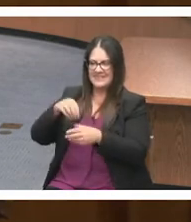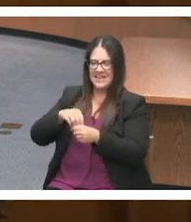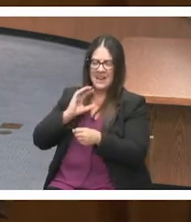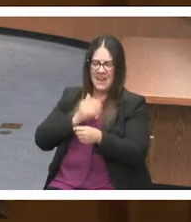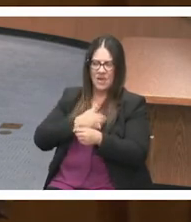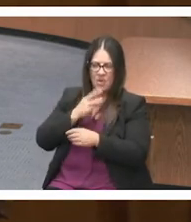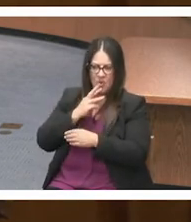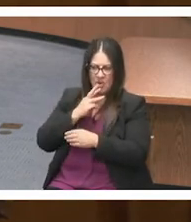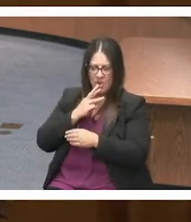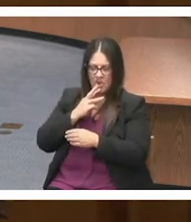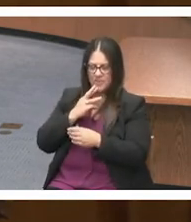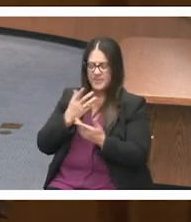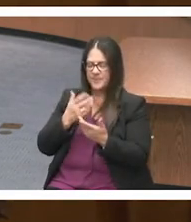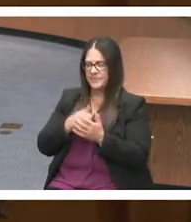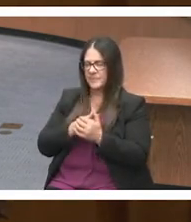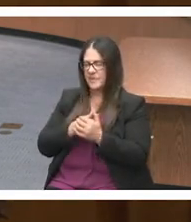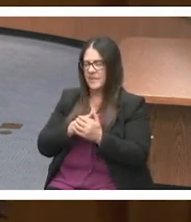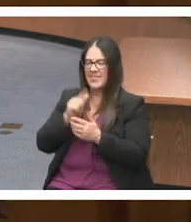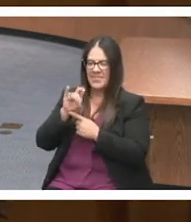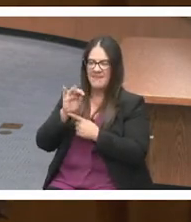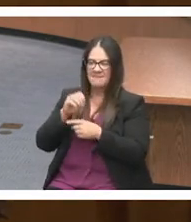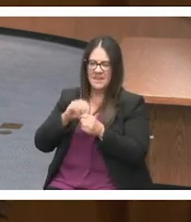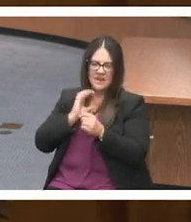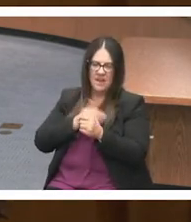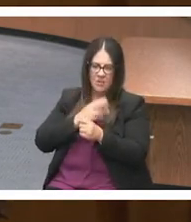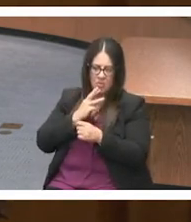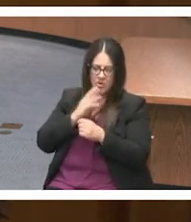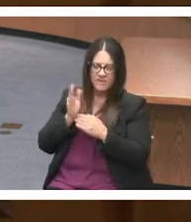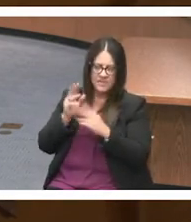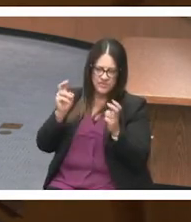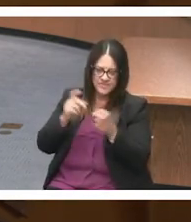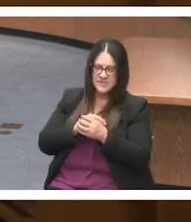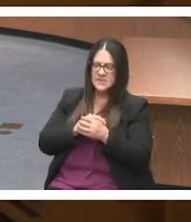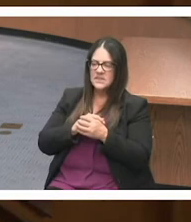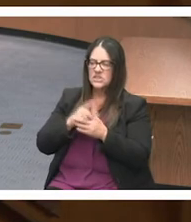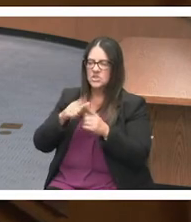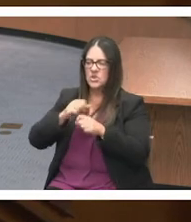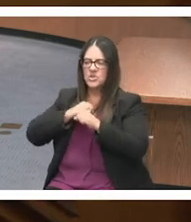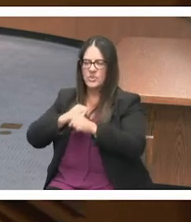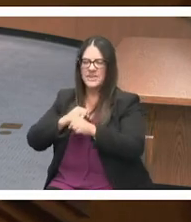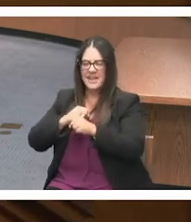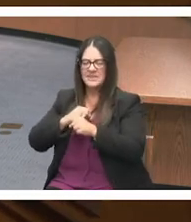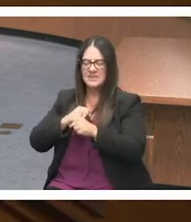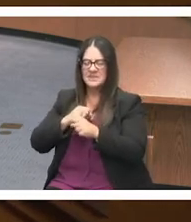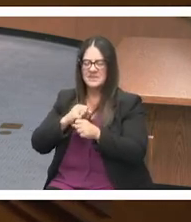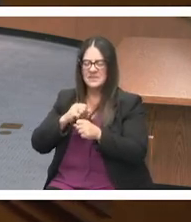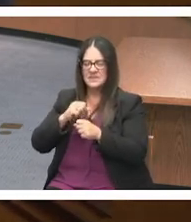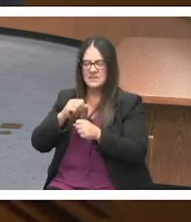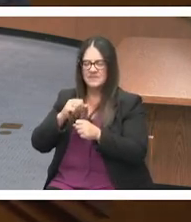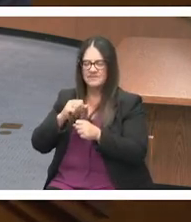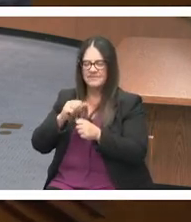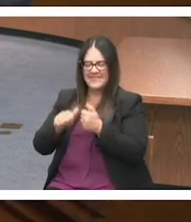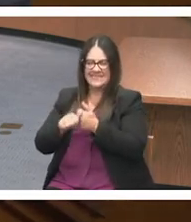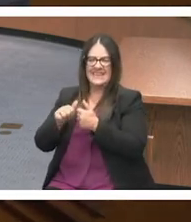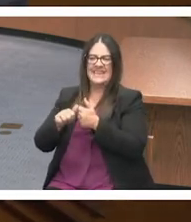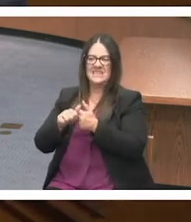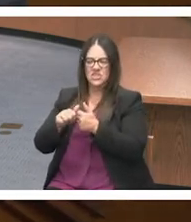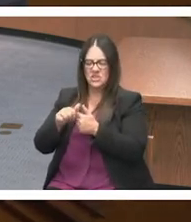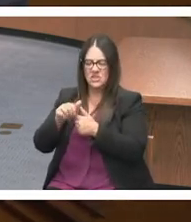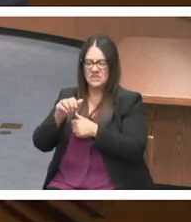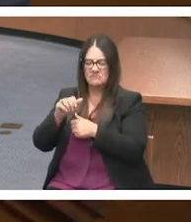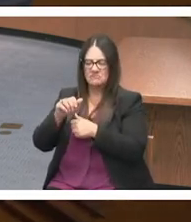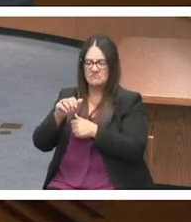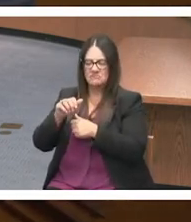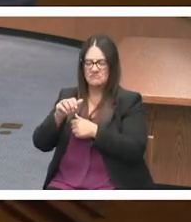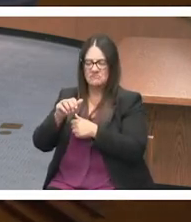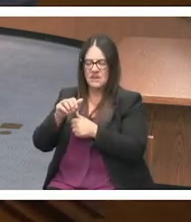that is, I want to sort of park that. That is this question of protecting endangered species through the pumps. There's much broader threats to the